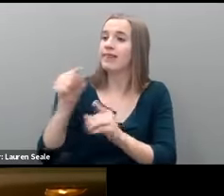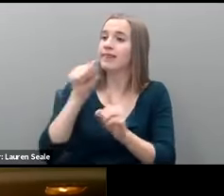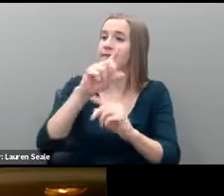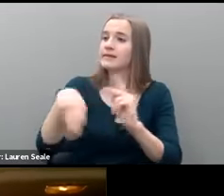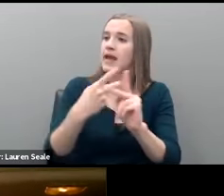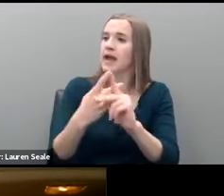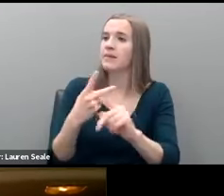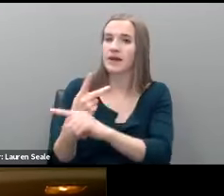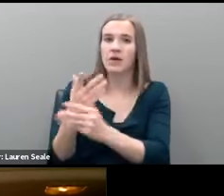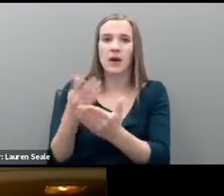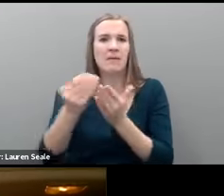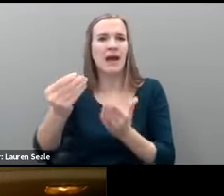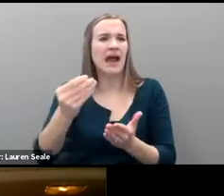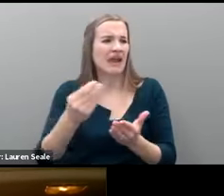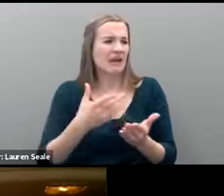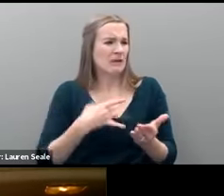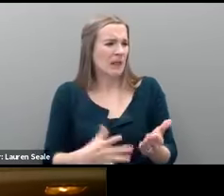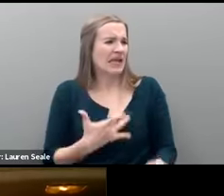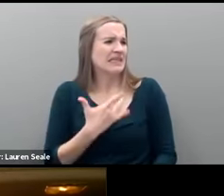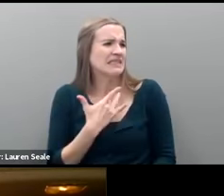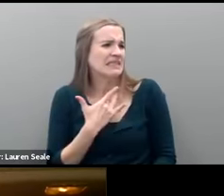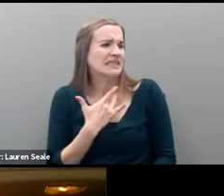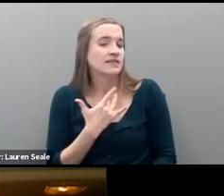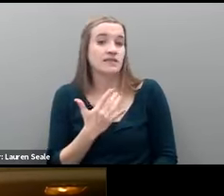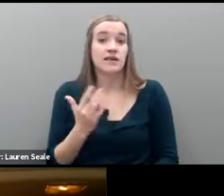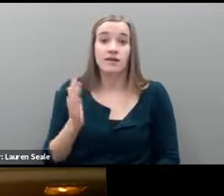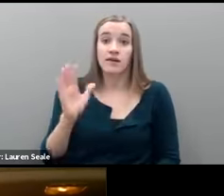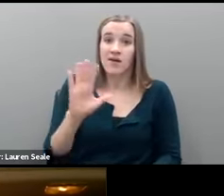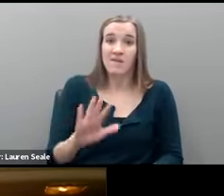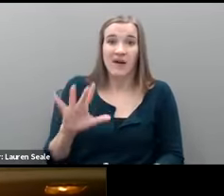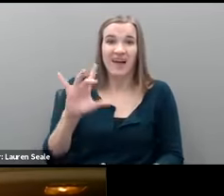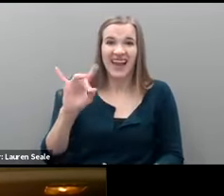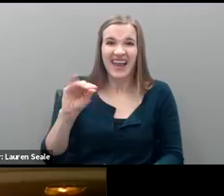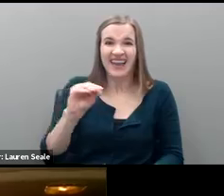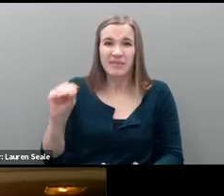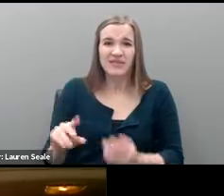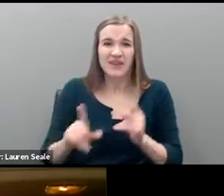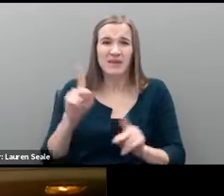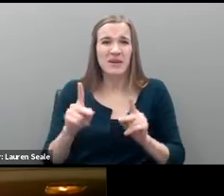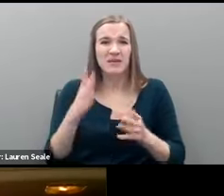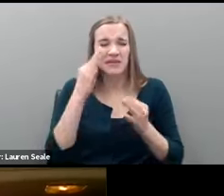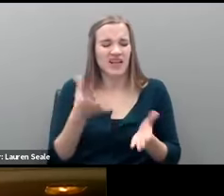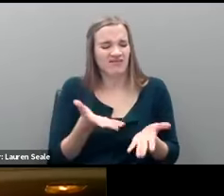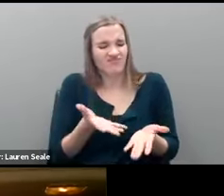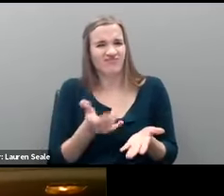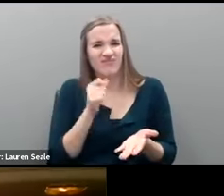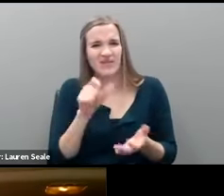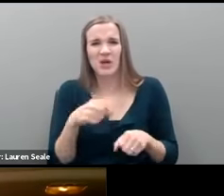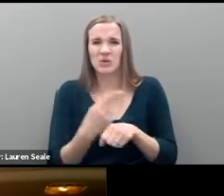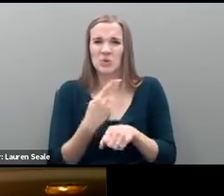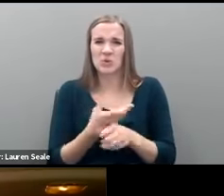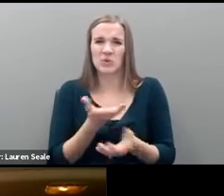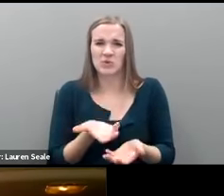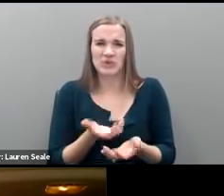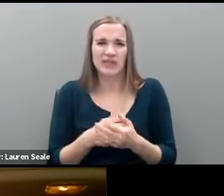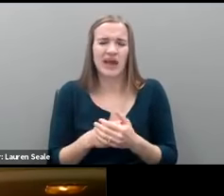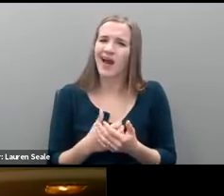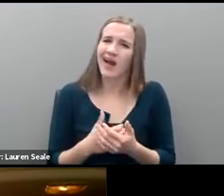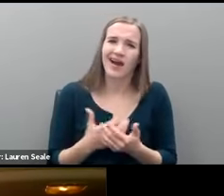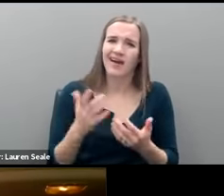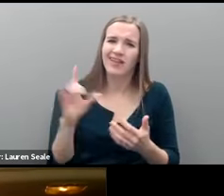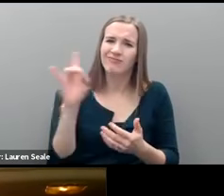we had 80% abandonment rates because of that. And how offensive is that? No one chooses a car for you. No one chooses a phone for you.